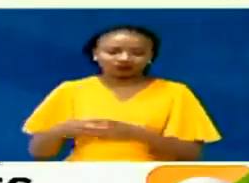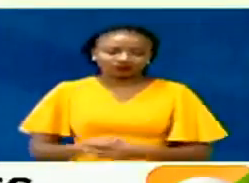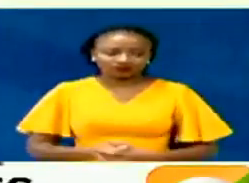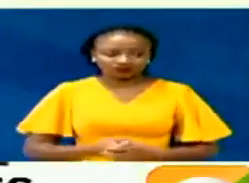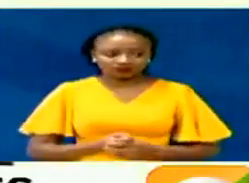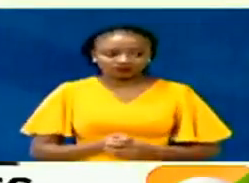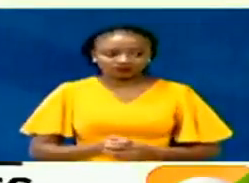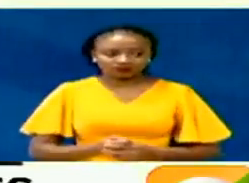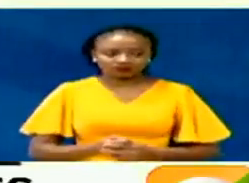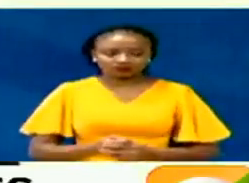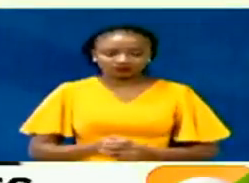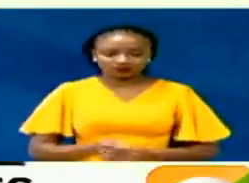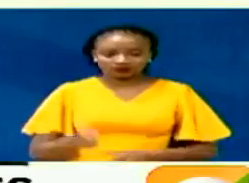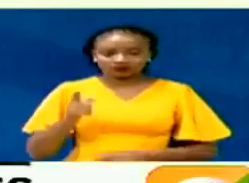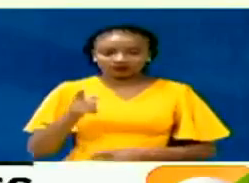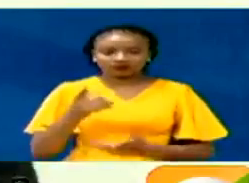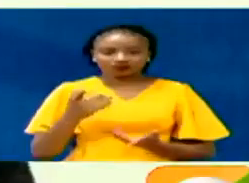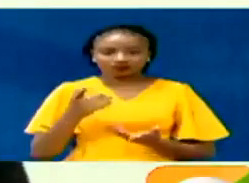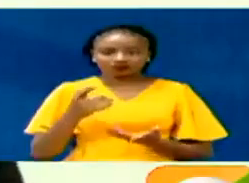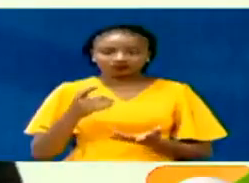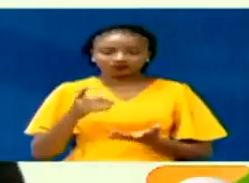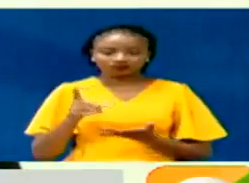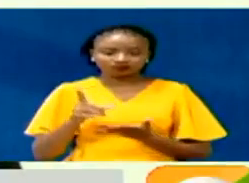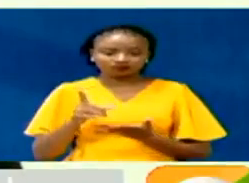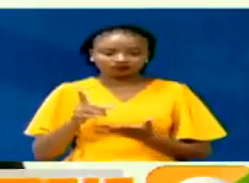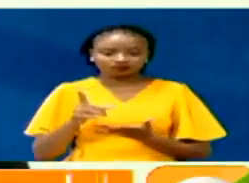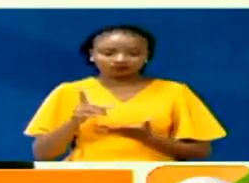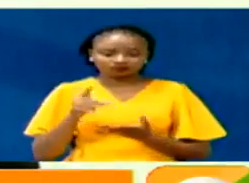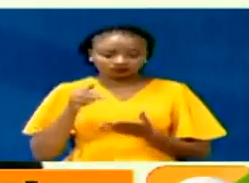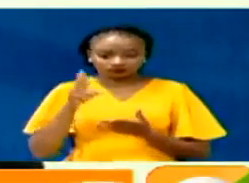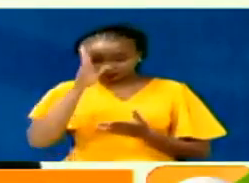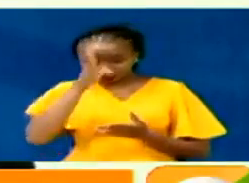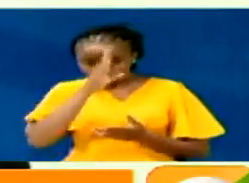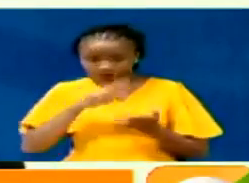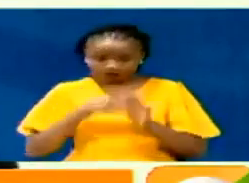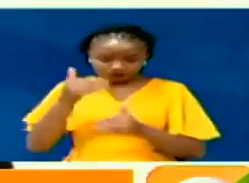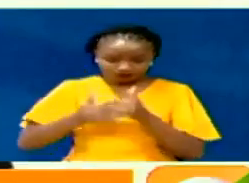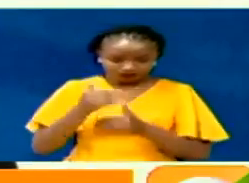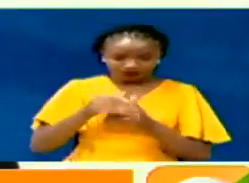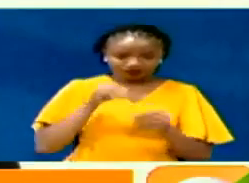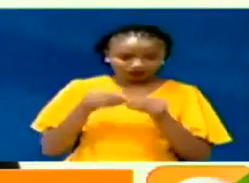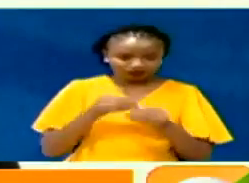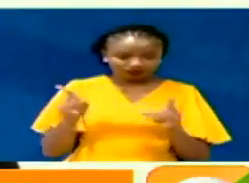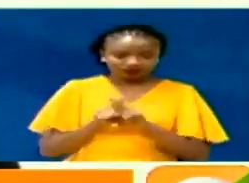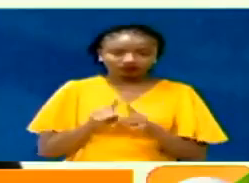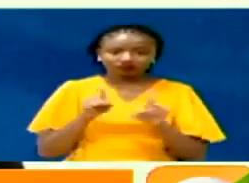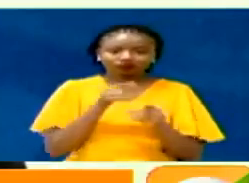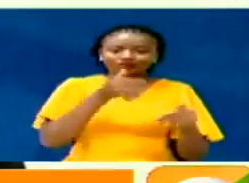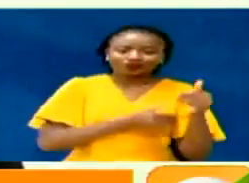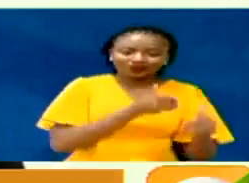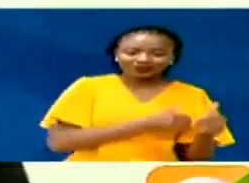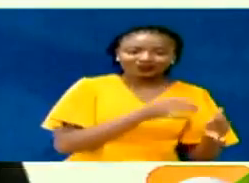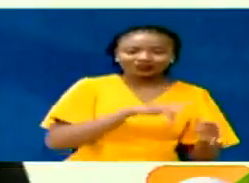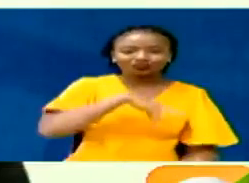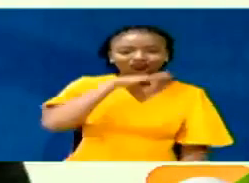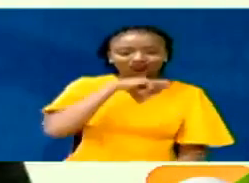Being located in Bungoma, which means I'm just next to Busia, and that means we're just next to Uganda, which is one of our